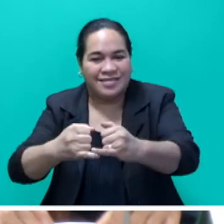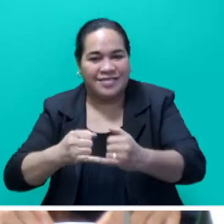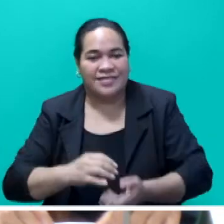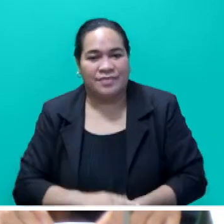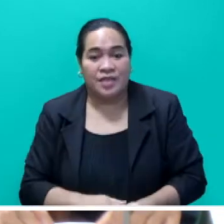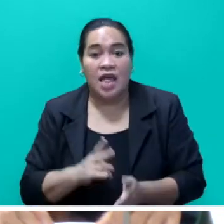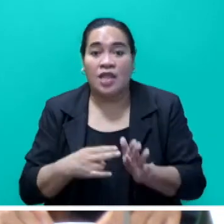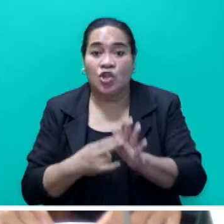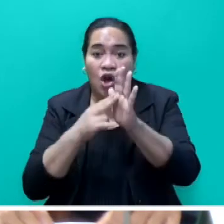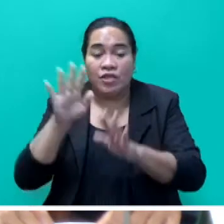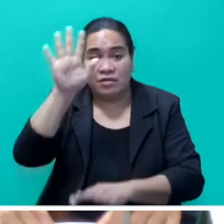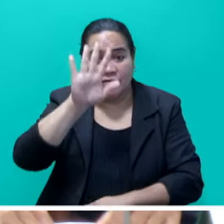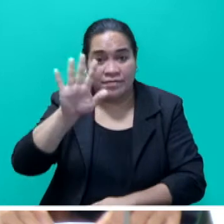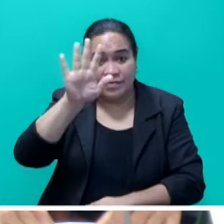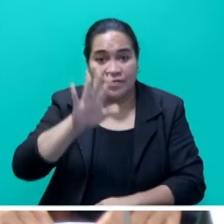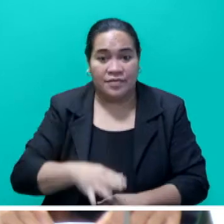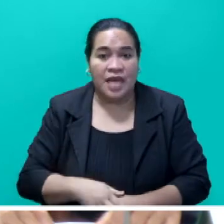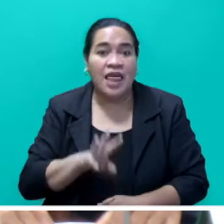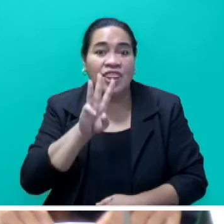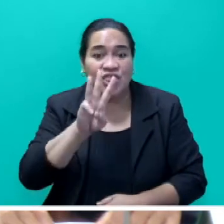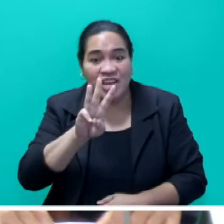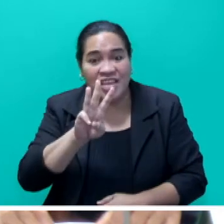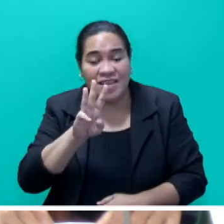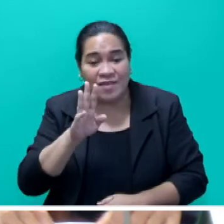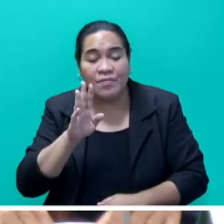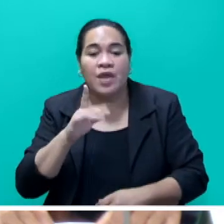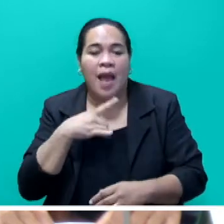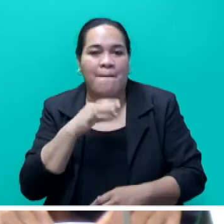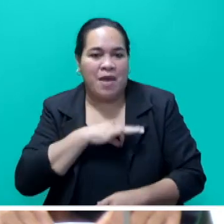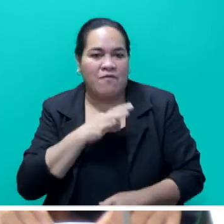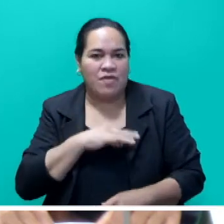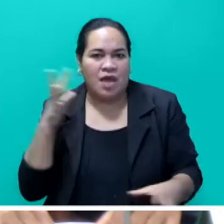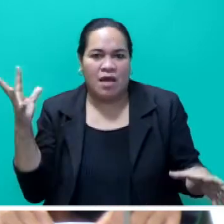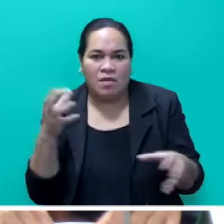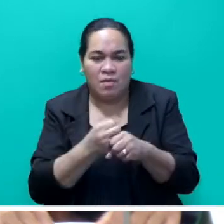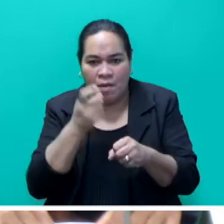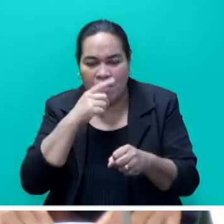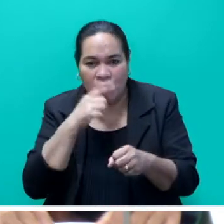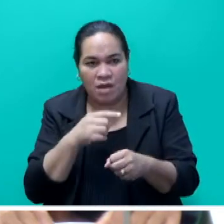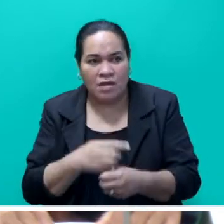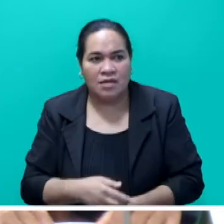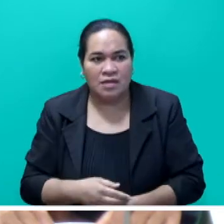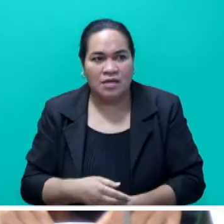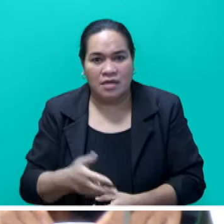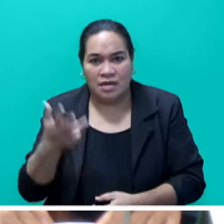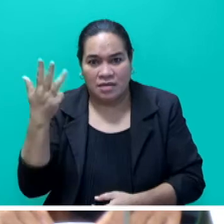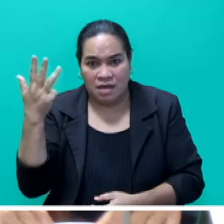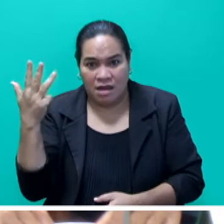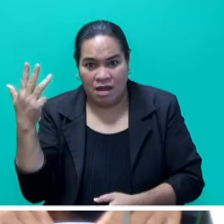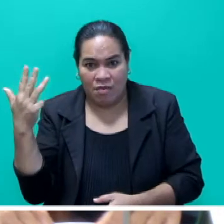Northern Division, the 3 projects benefited a population of 805. In the Western